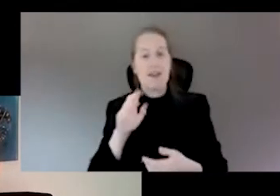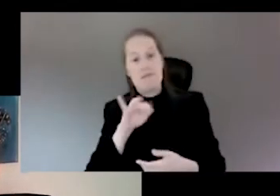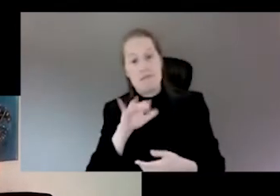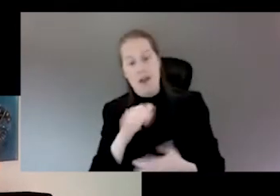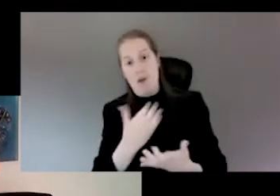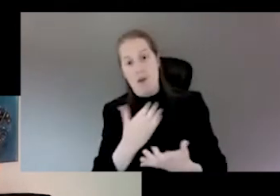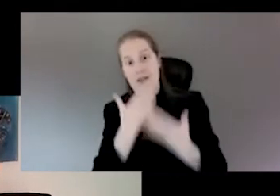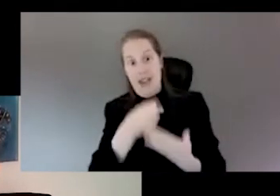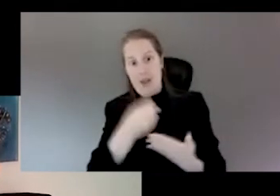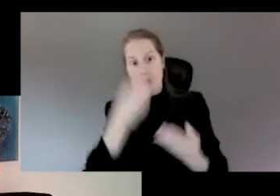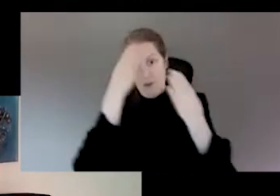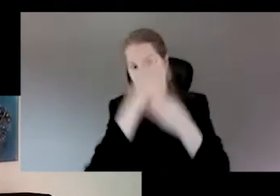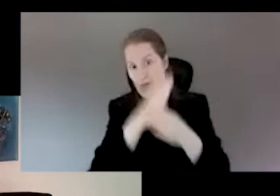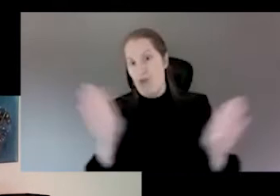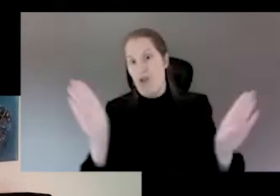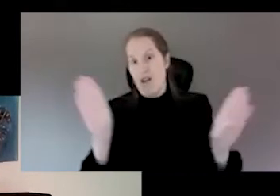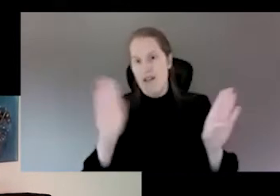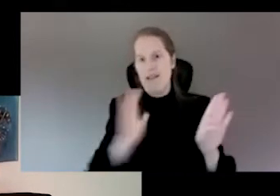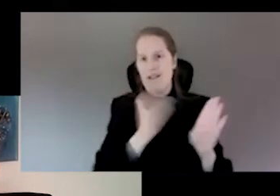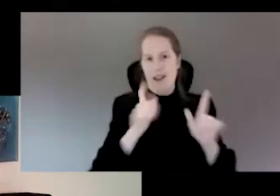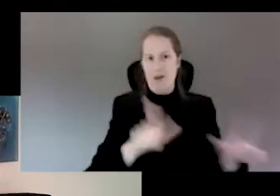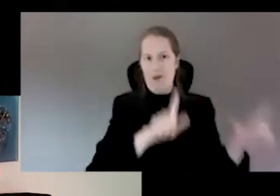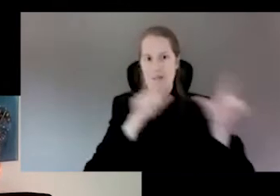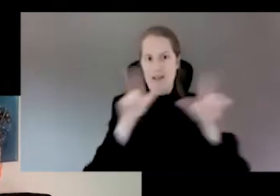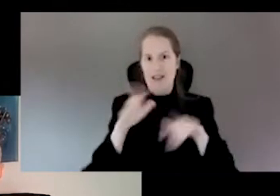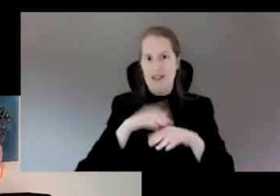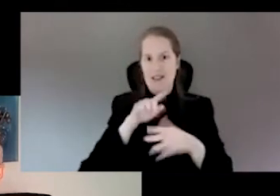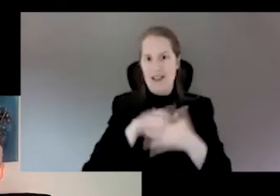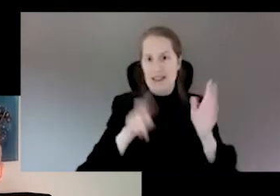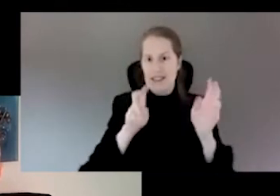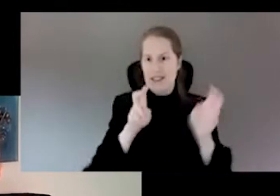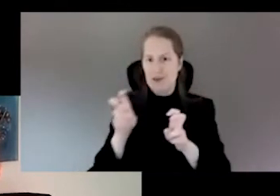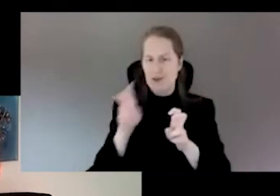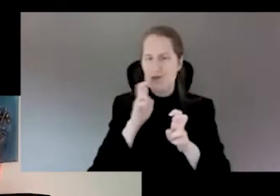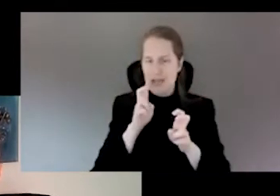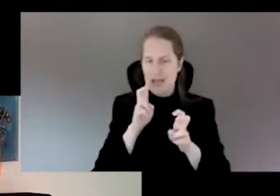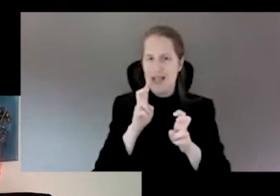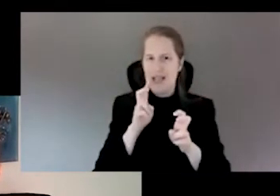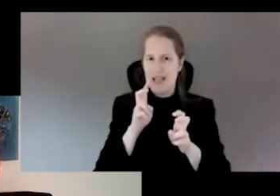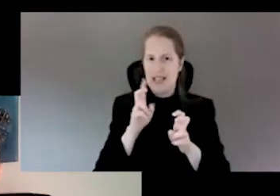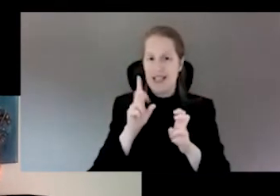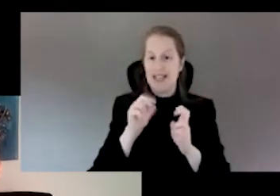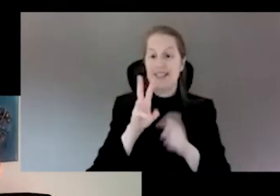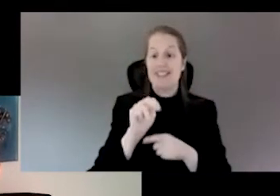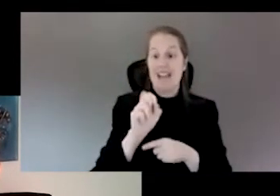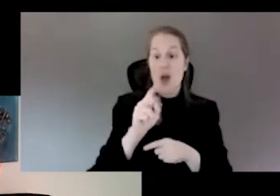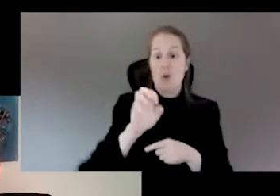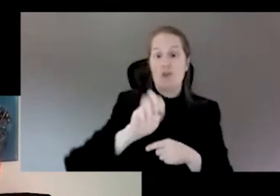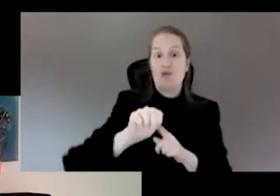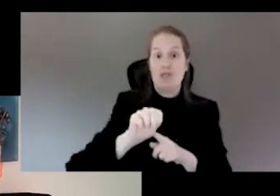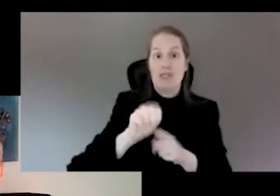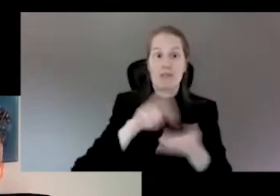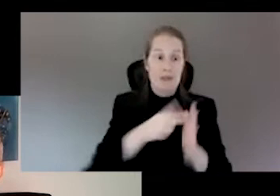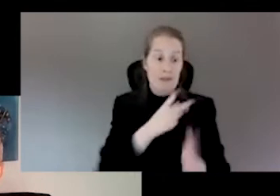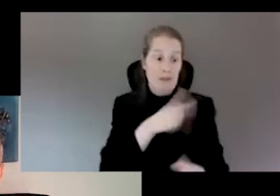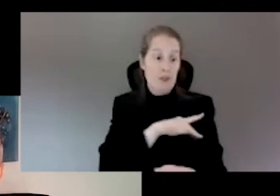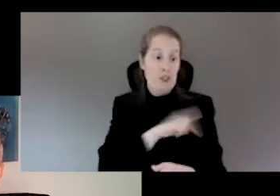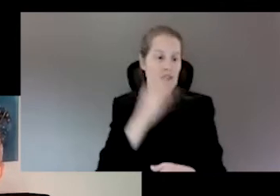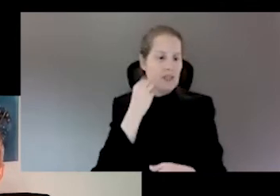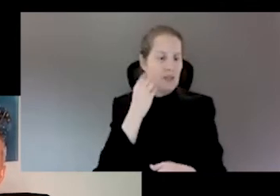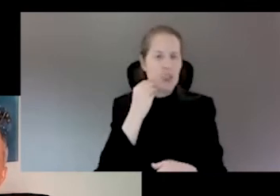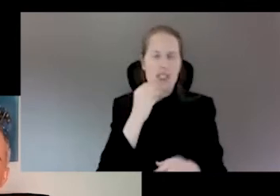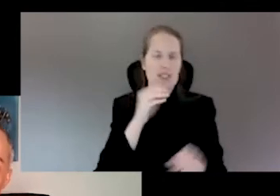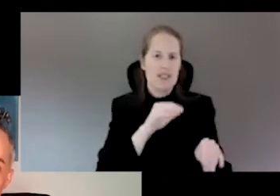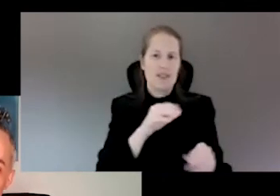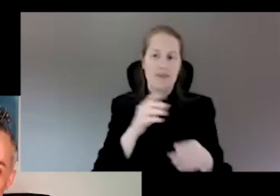our lens on these issues, right? And moving us from downstream, talking about those personal experiences, right, at the doctor's